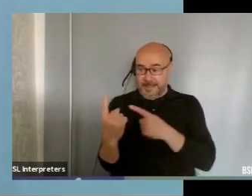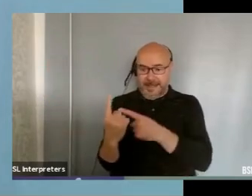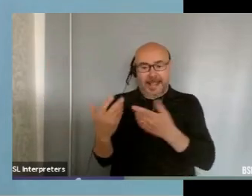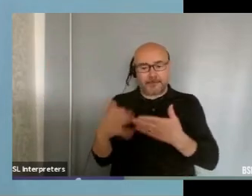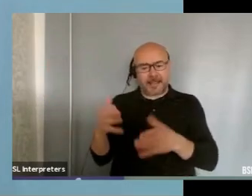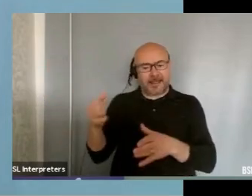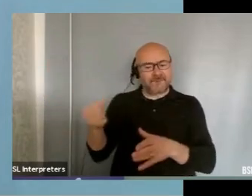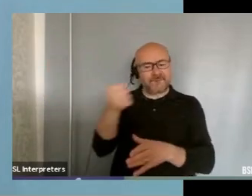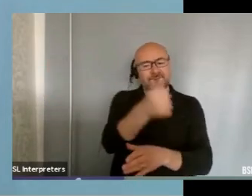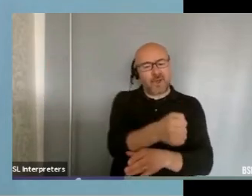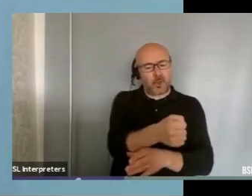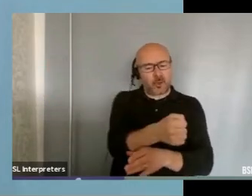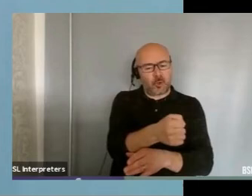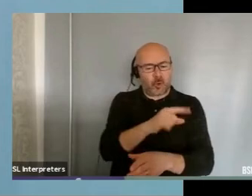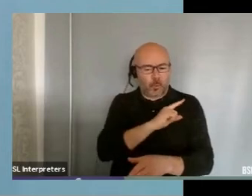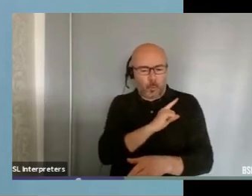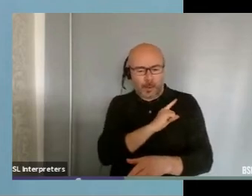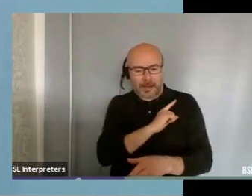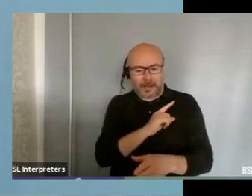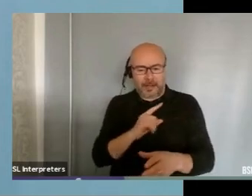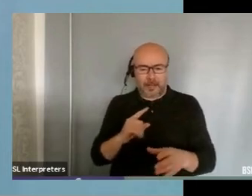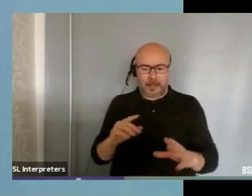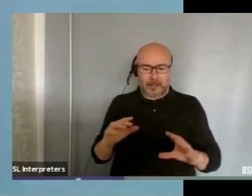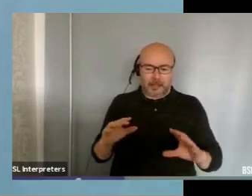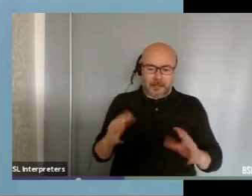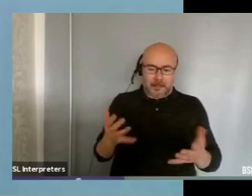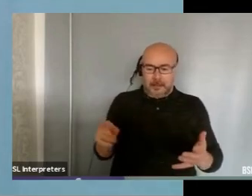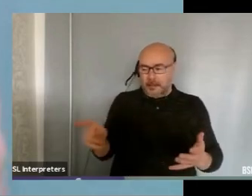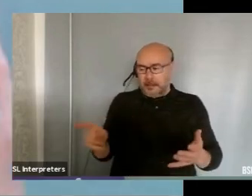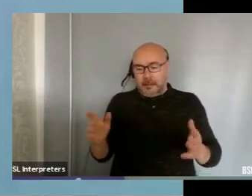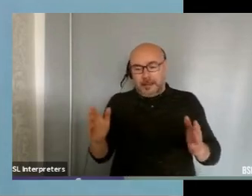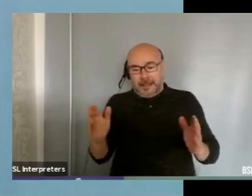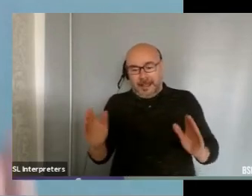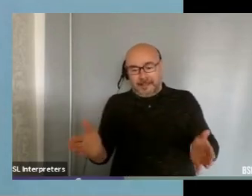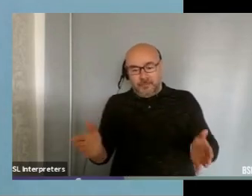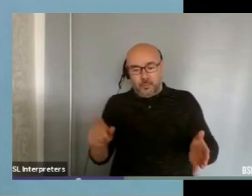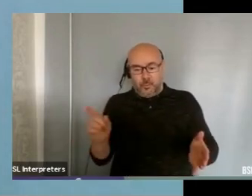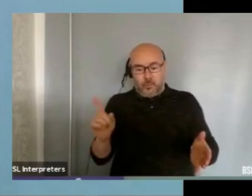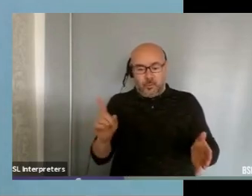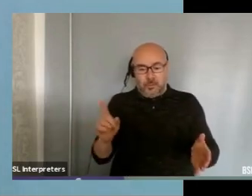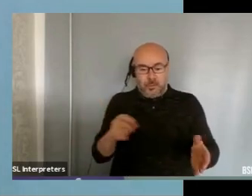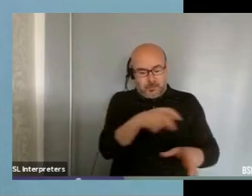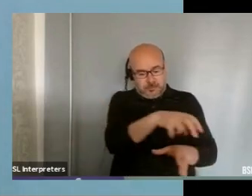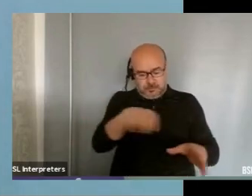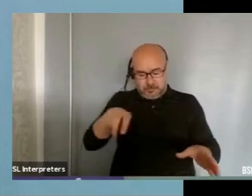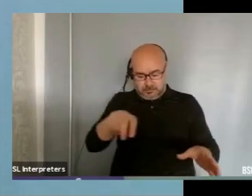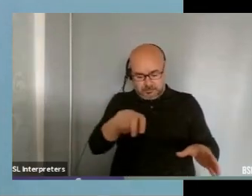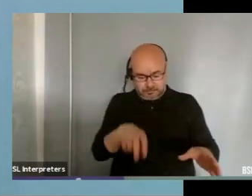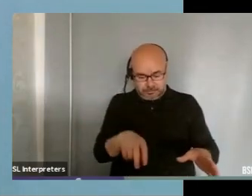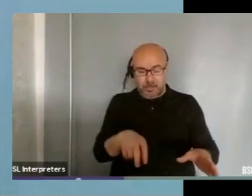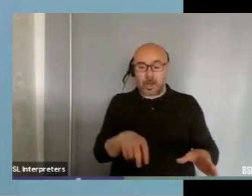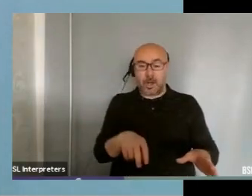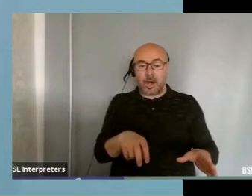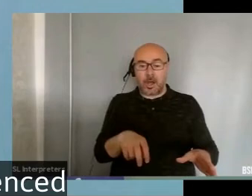really challenging shift with losing patients and dealing with families and putting PPE on and off, they'll go into the lounge to